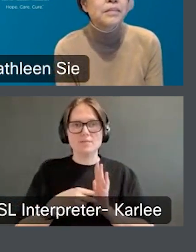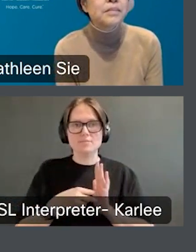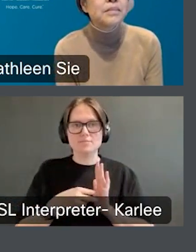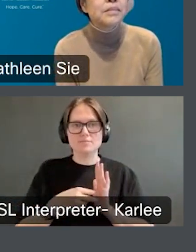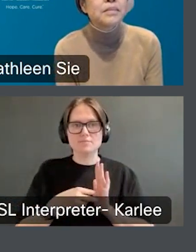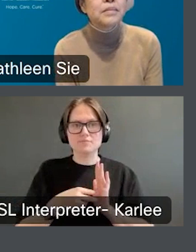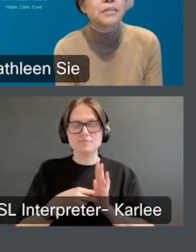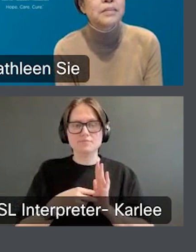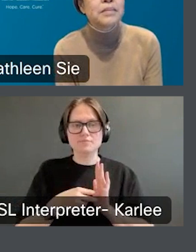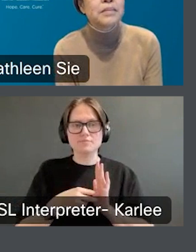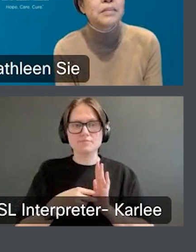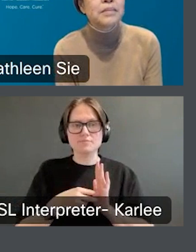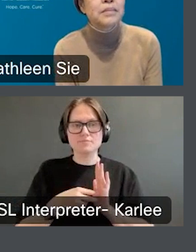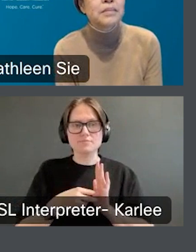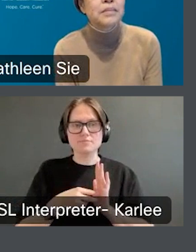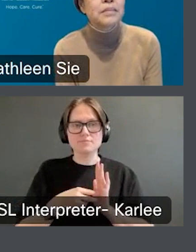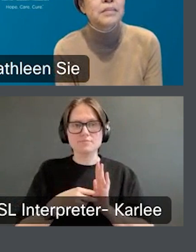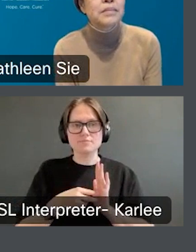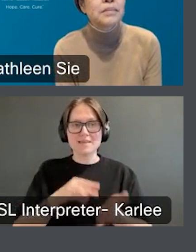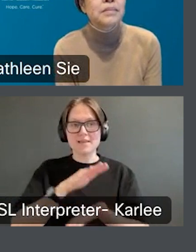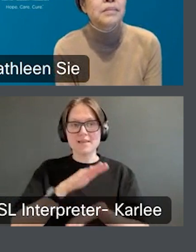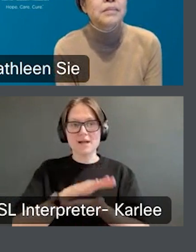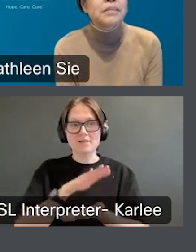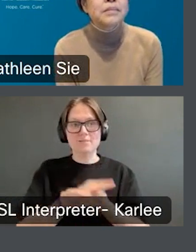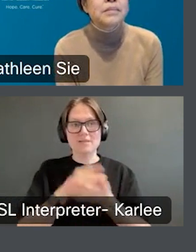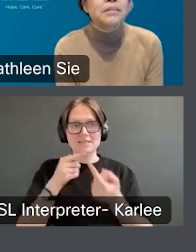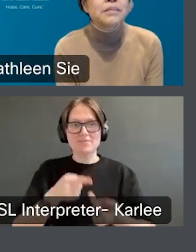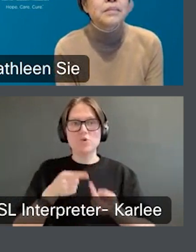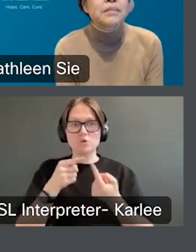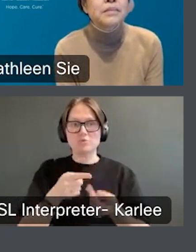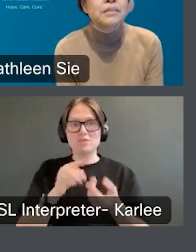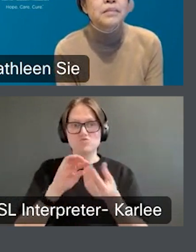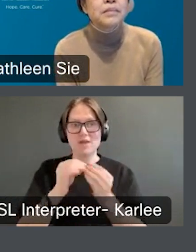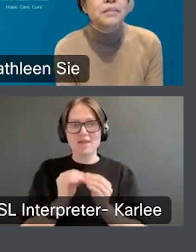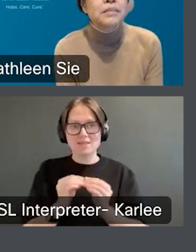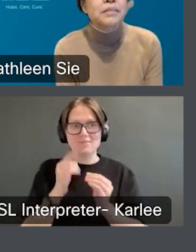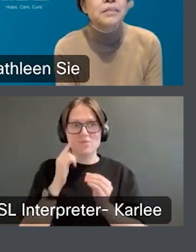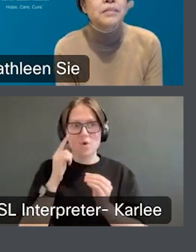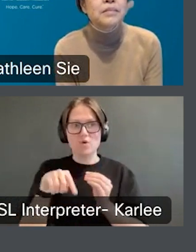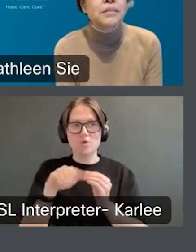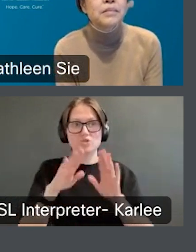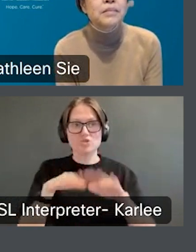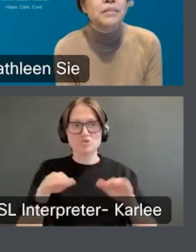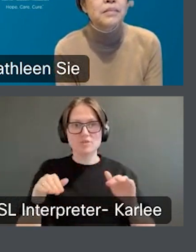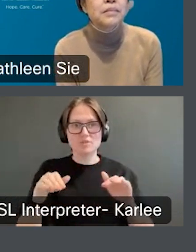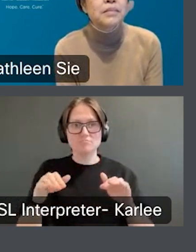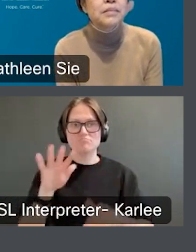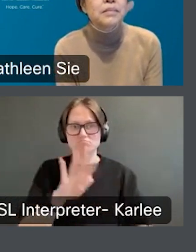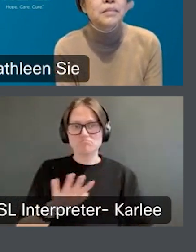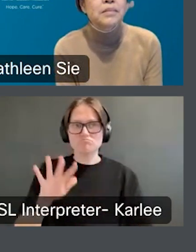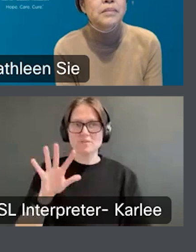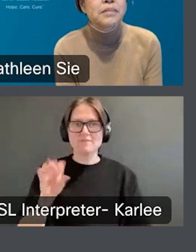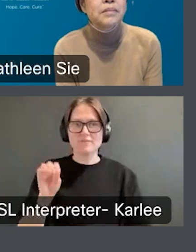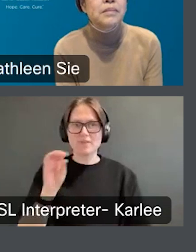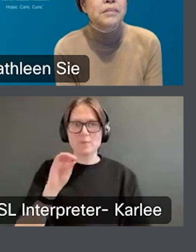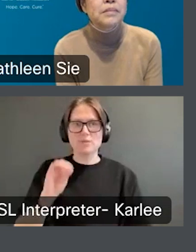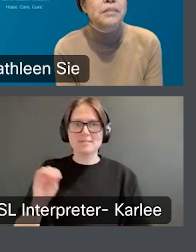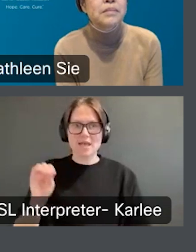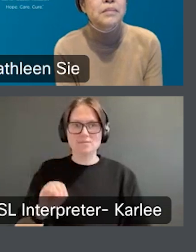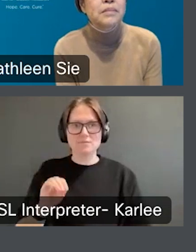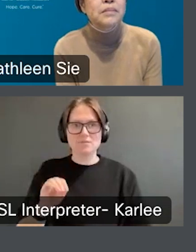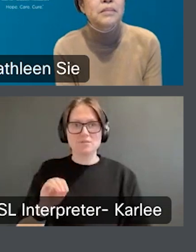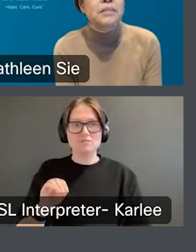academic difficulty rates in these children remain up at around 50%, and it seems to be